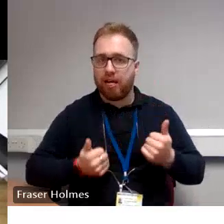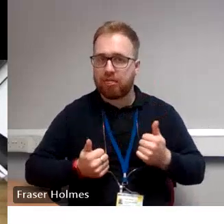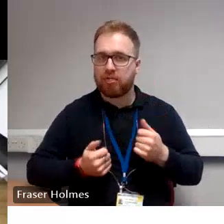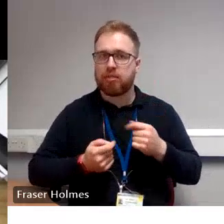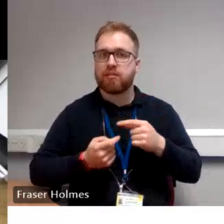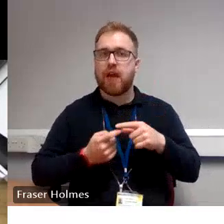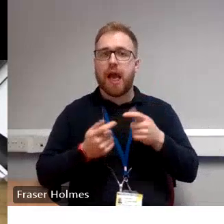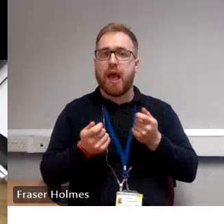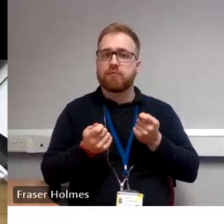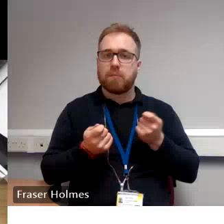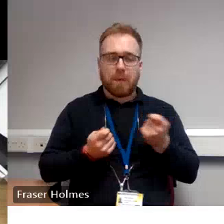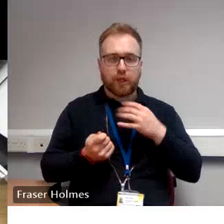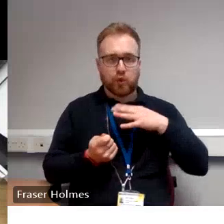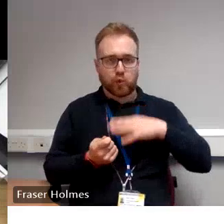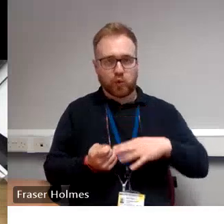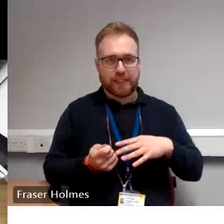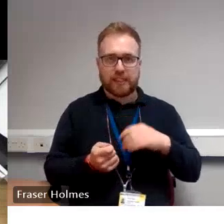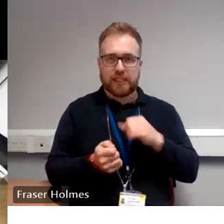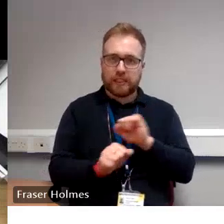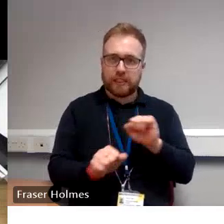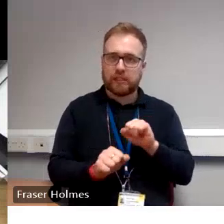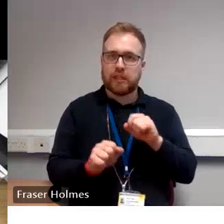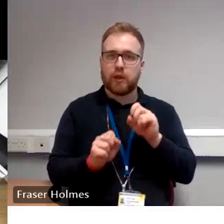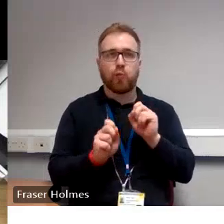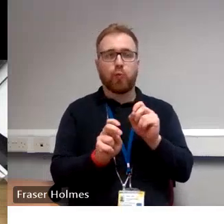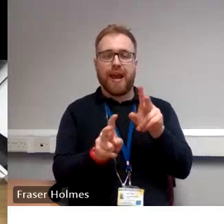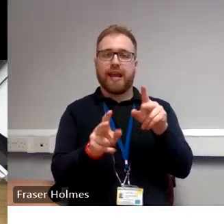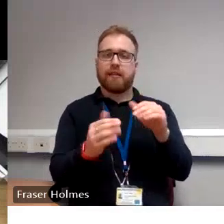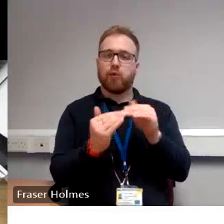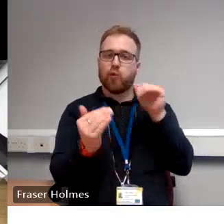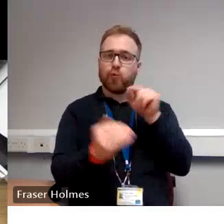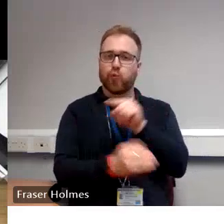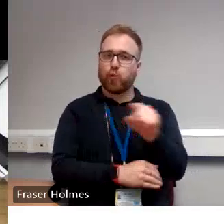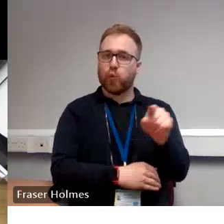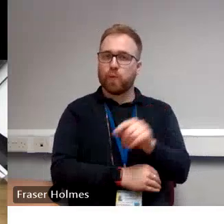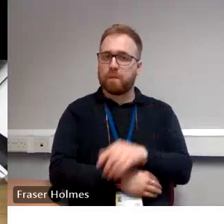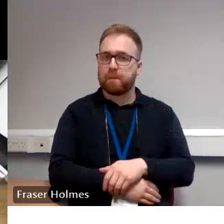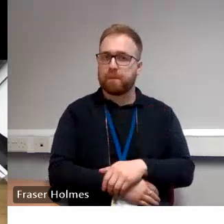your needs in a way that suits you.